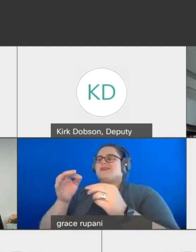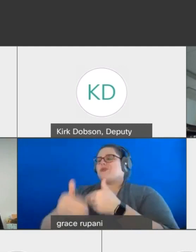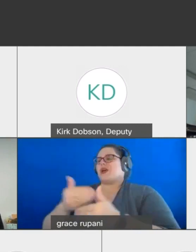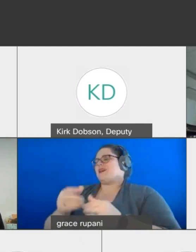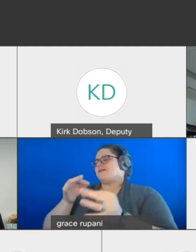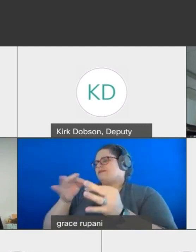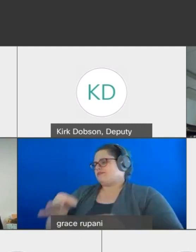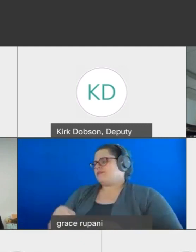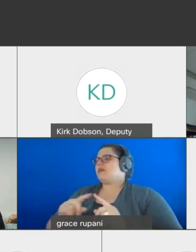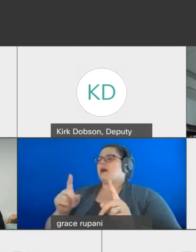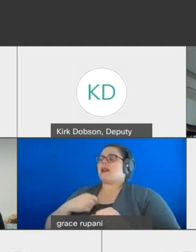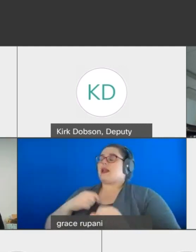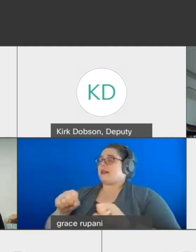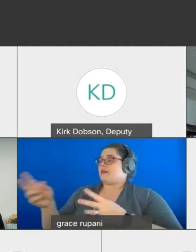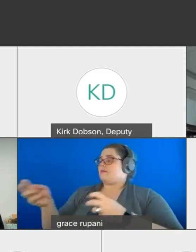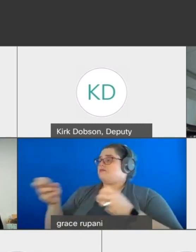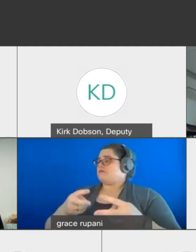great.